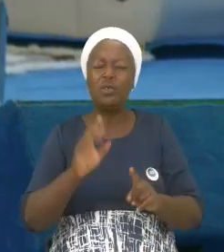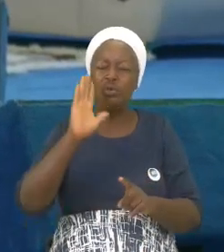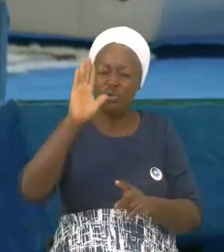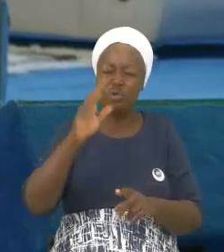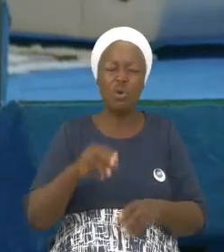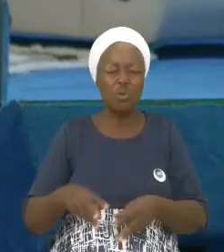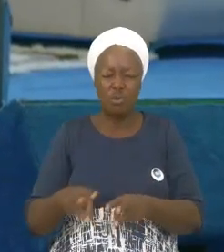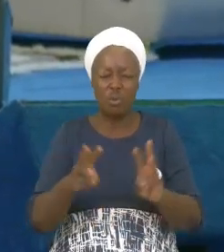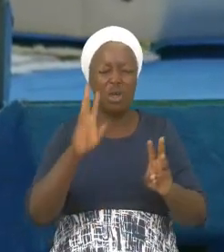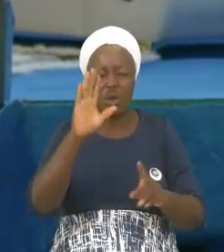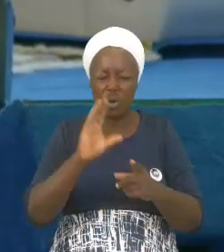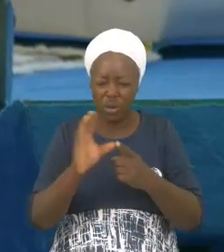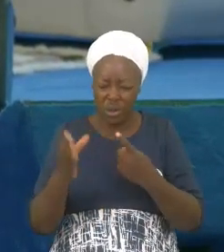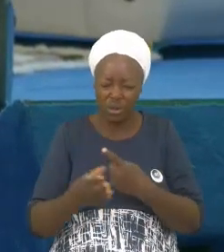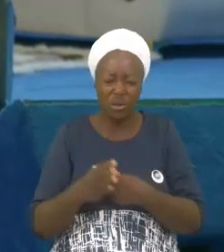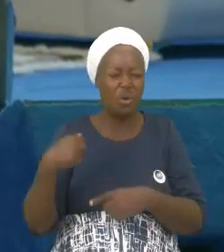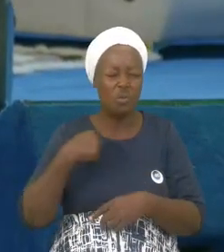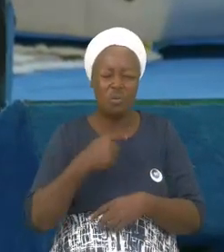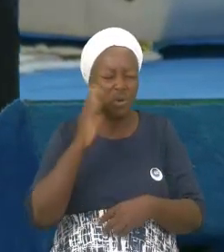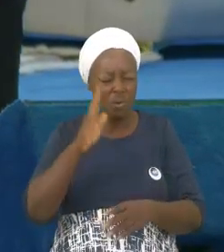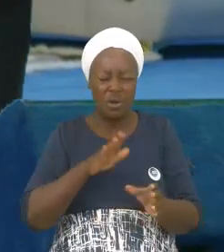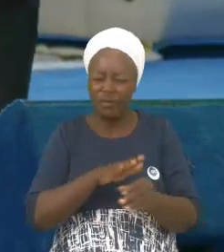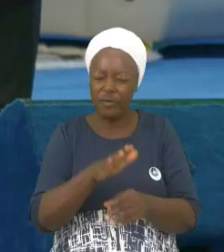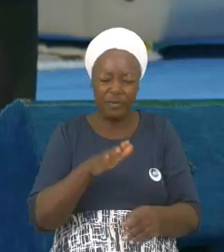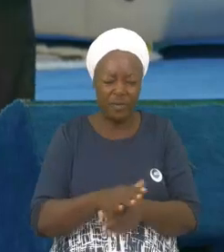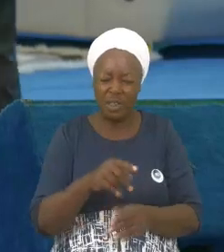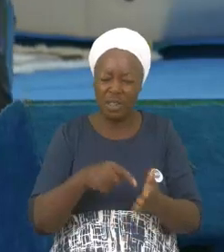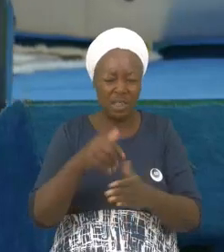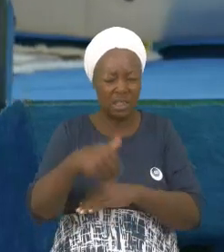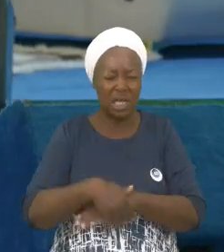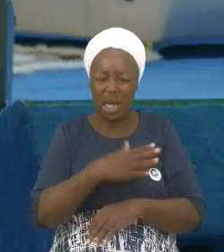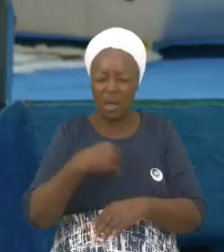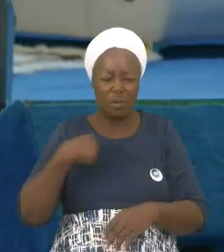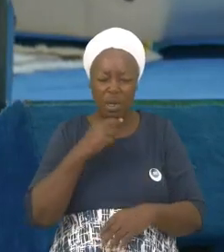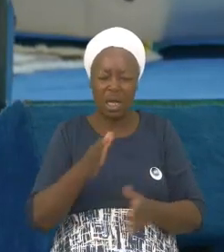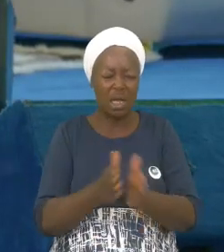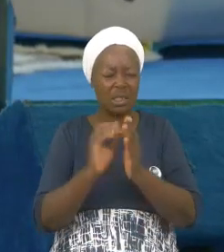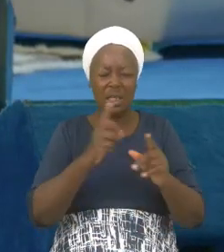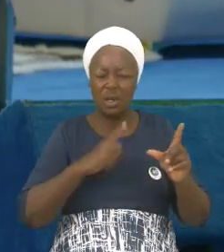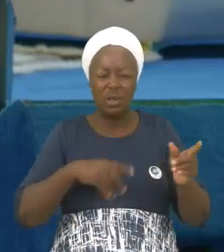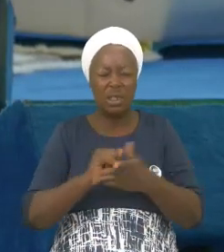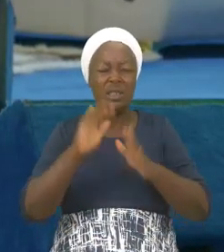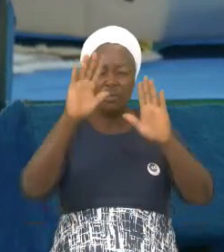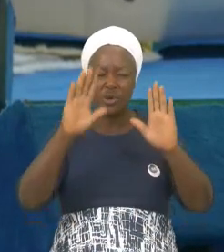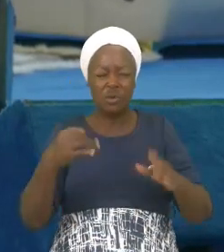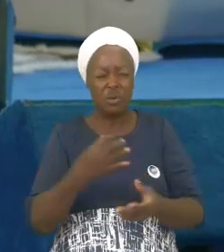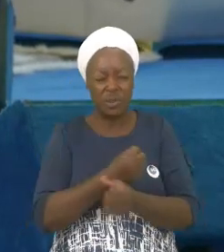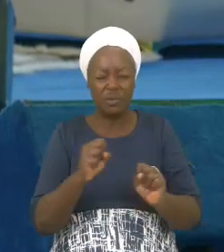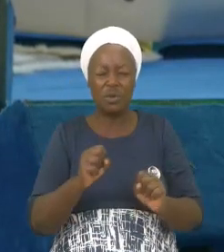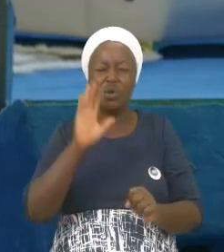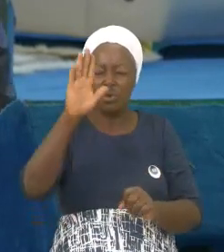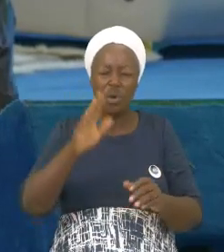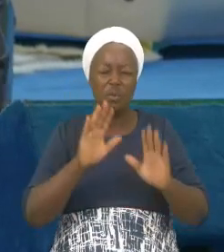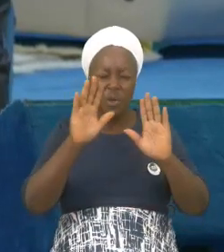your condition, we're going to fulfill. And we're asking, Lord, that your miracle of salvation, your miracle